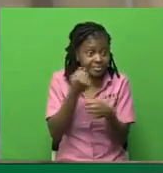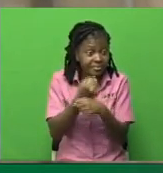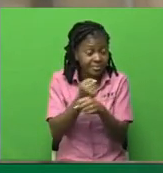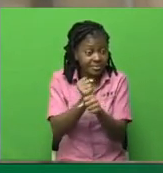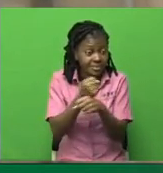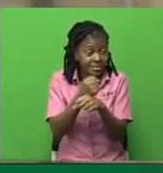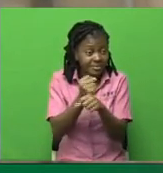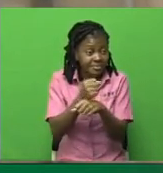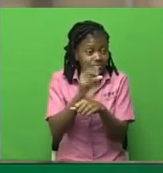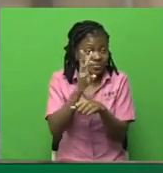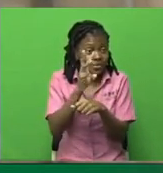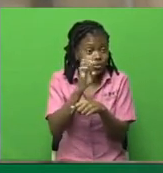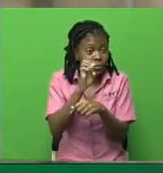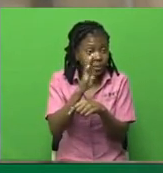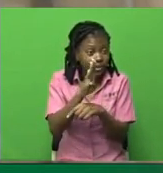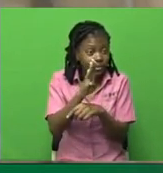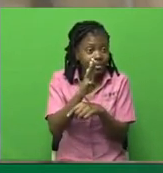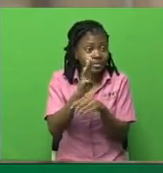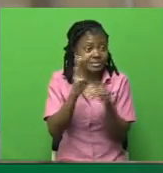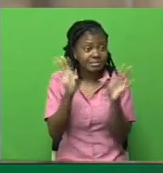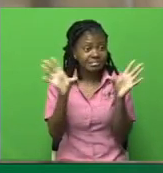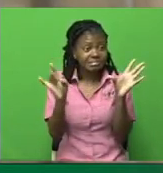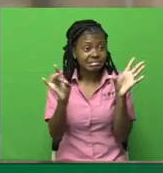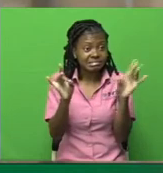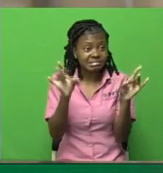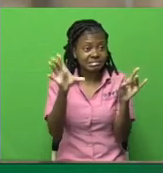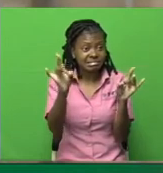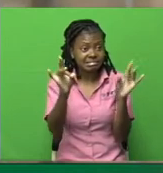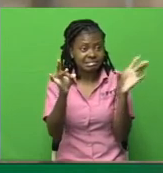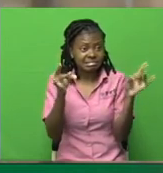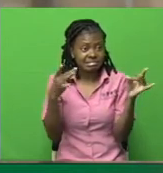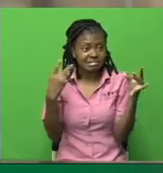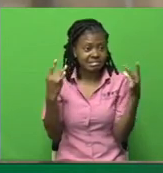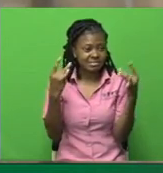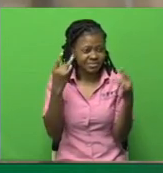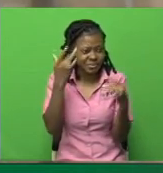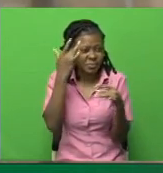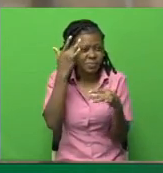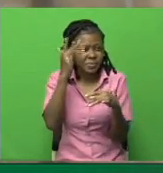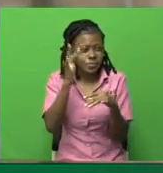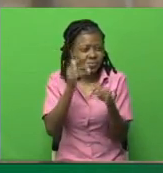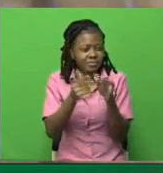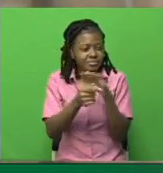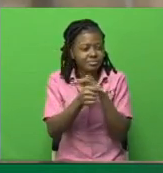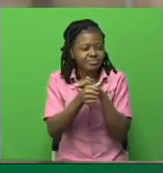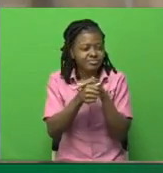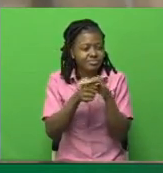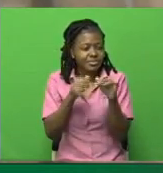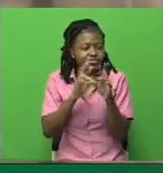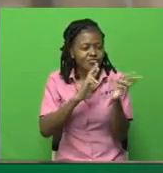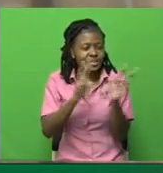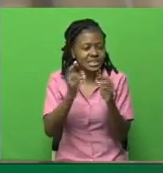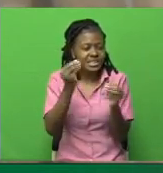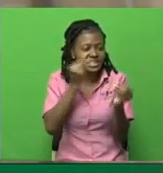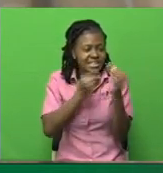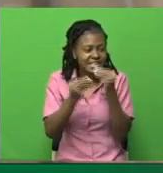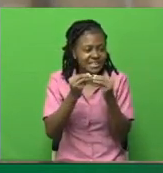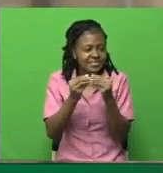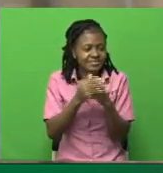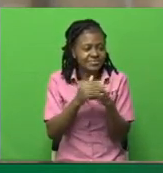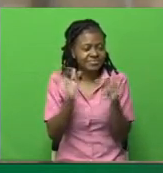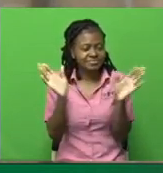web in a little corner Sly and set his table ready to die Madam speaker upon the